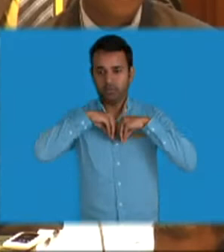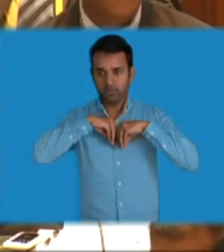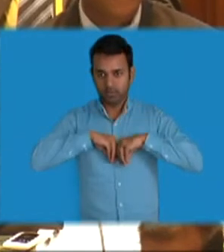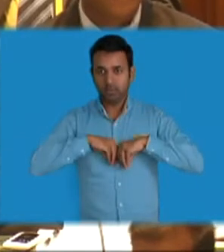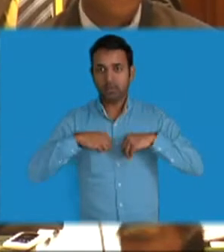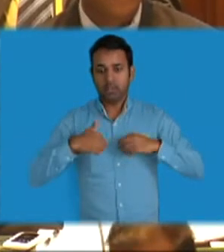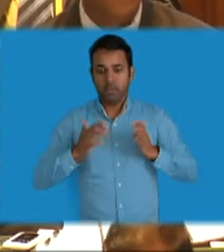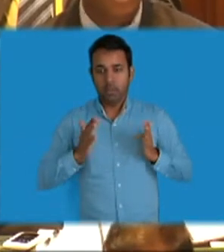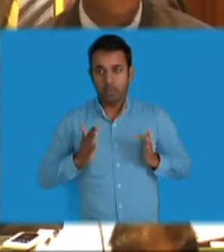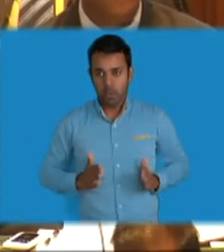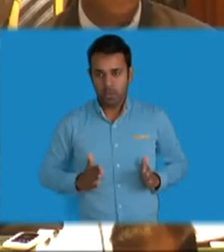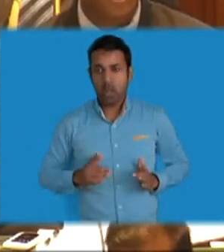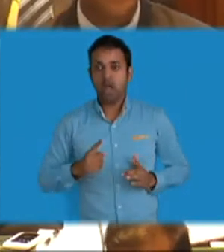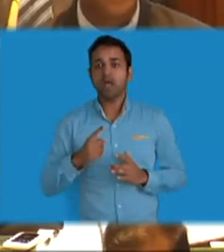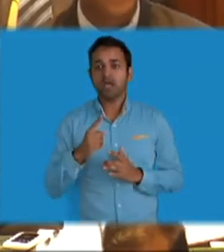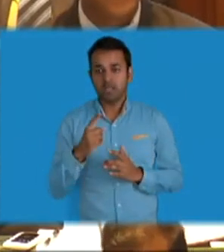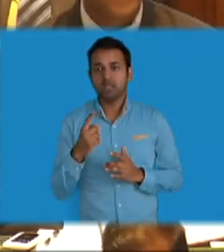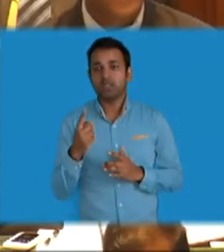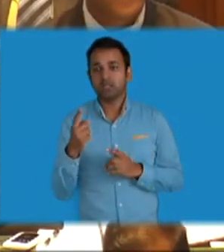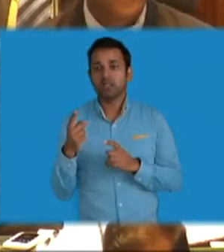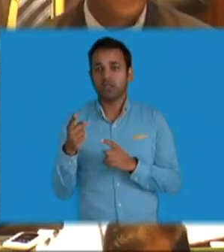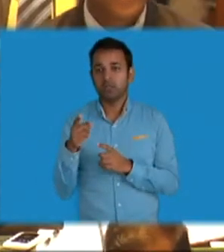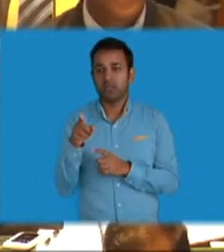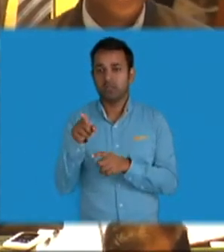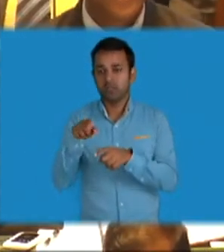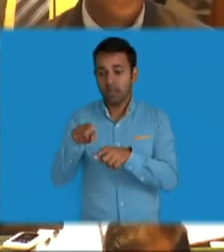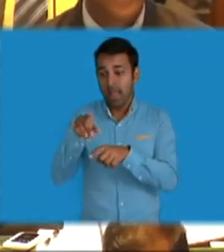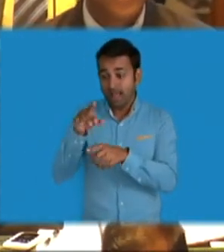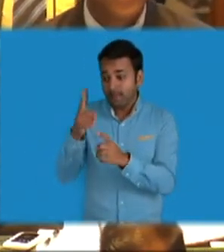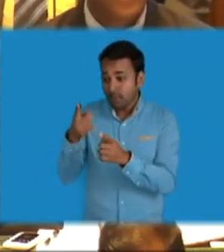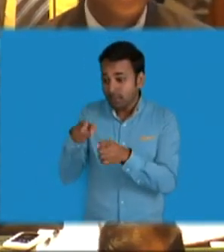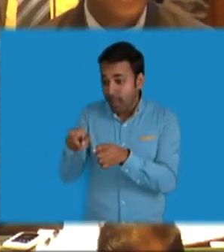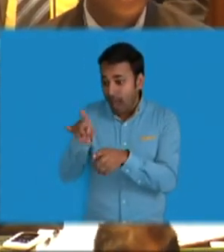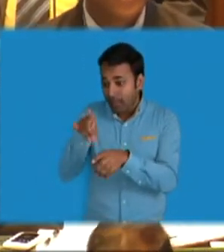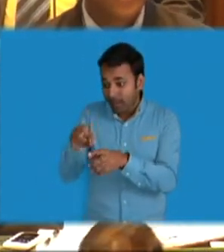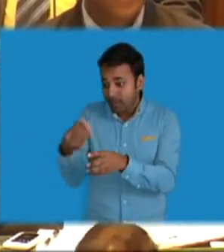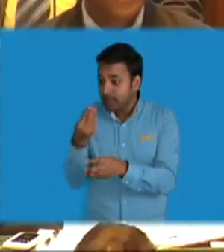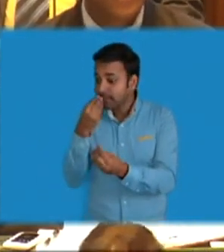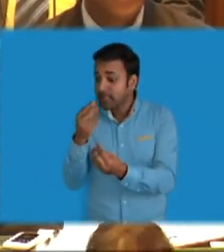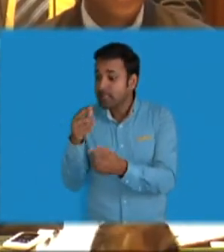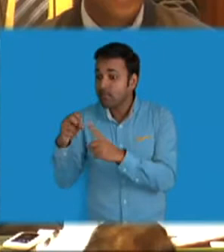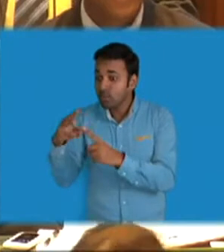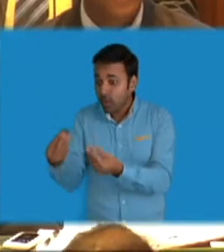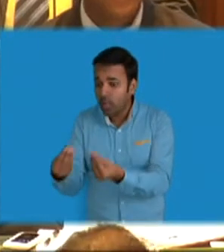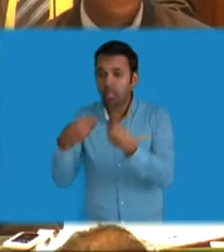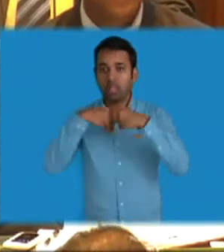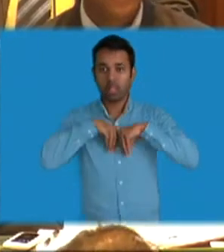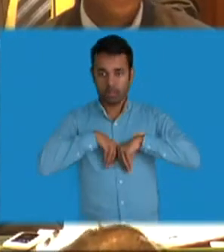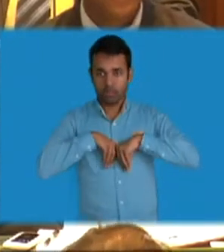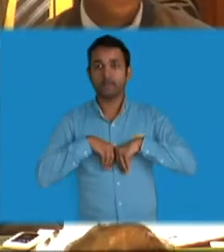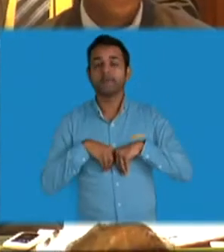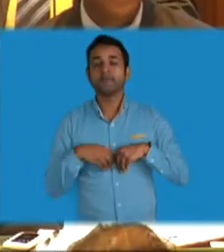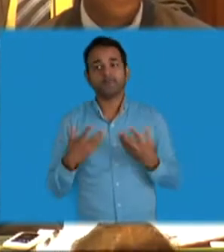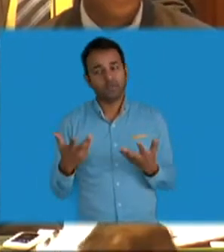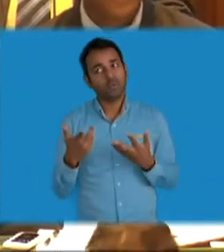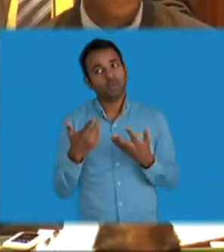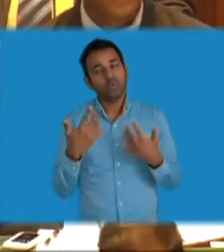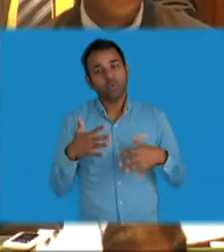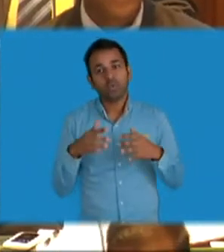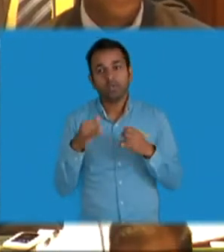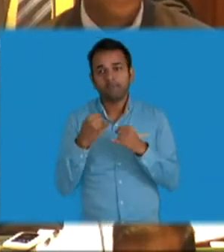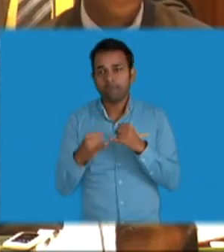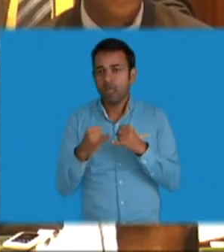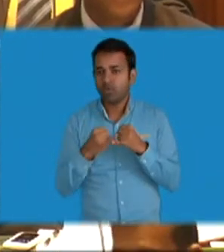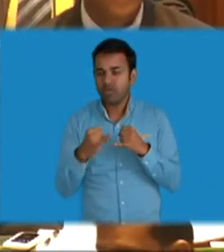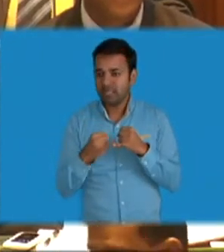by men. So that is very important. It's not a laughing matter. It is a very serious in regards to the